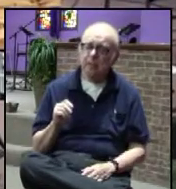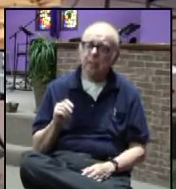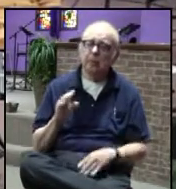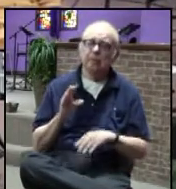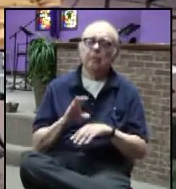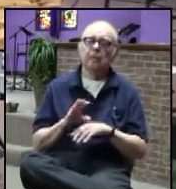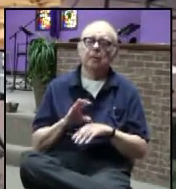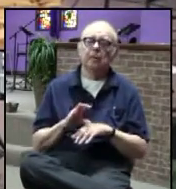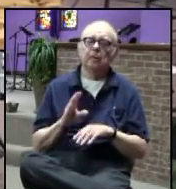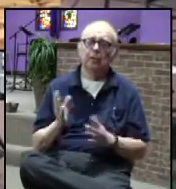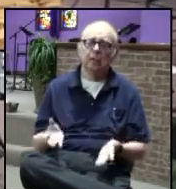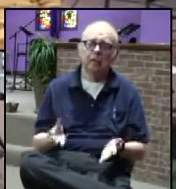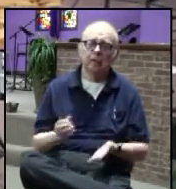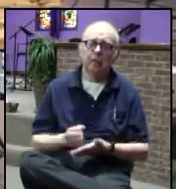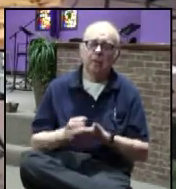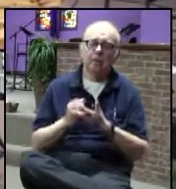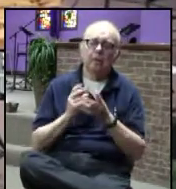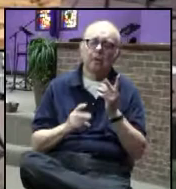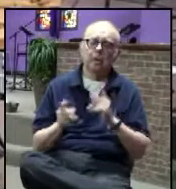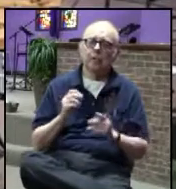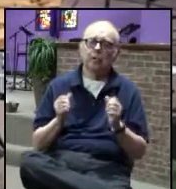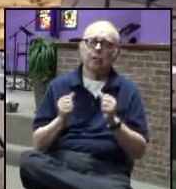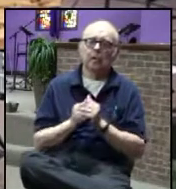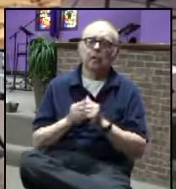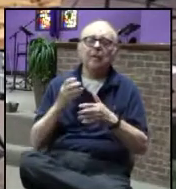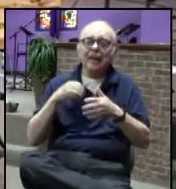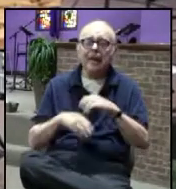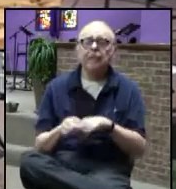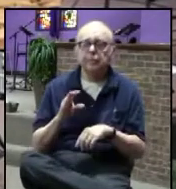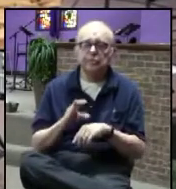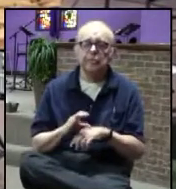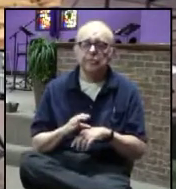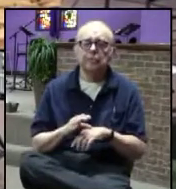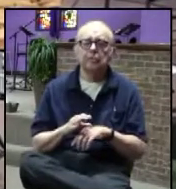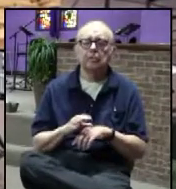The church is here to help the people within the church.